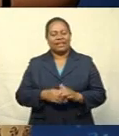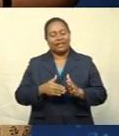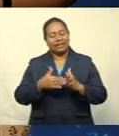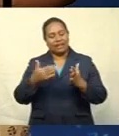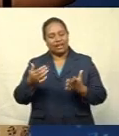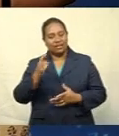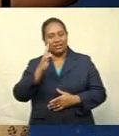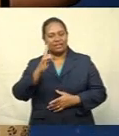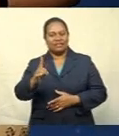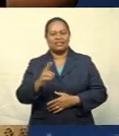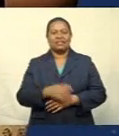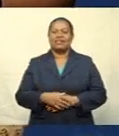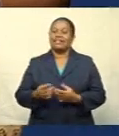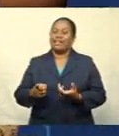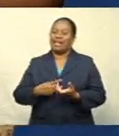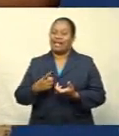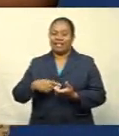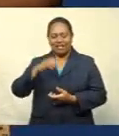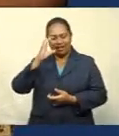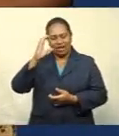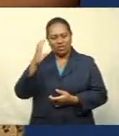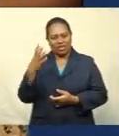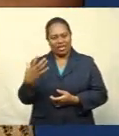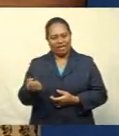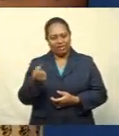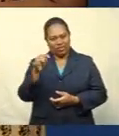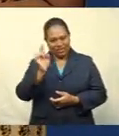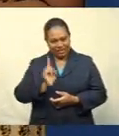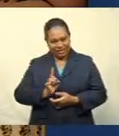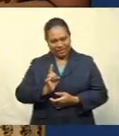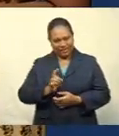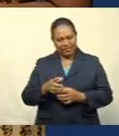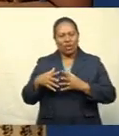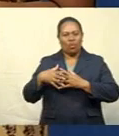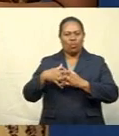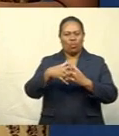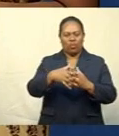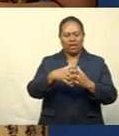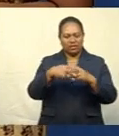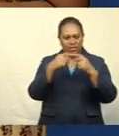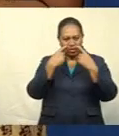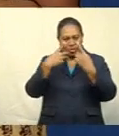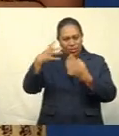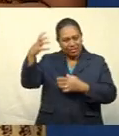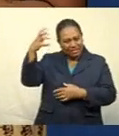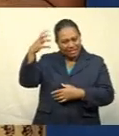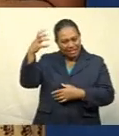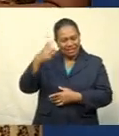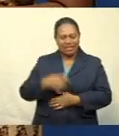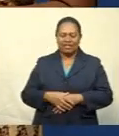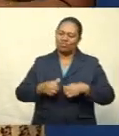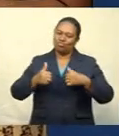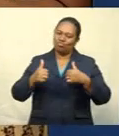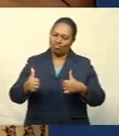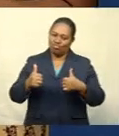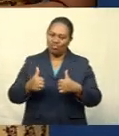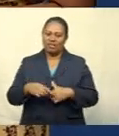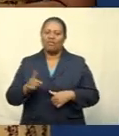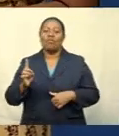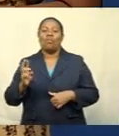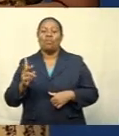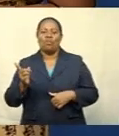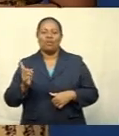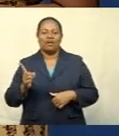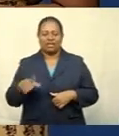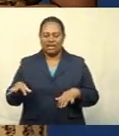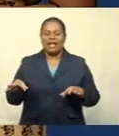see what the rest of the country had today. The west had warm sunny spells. It was well for gardening, jogging or simply just having